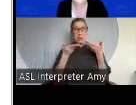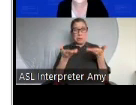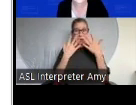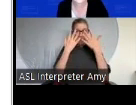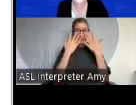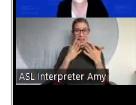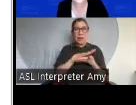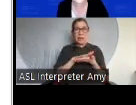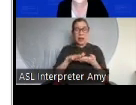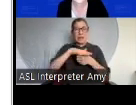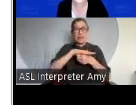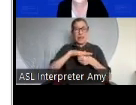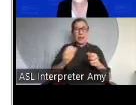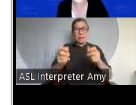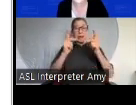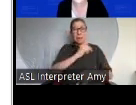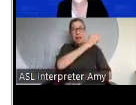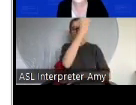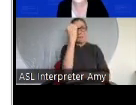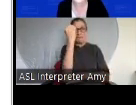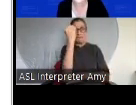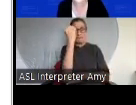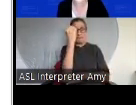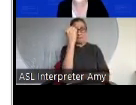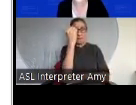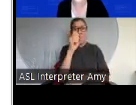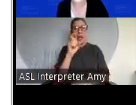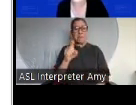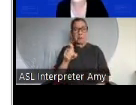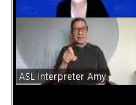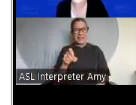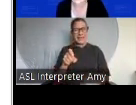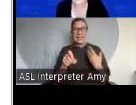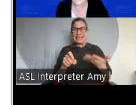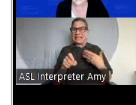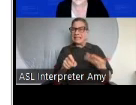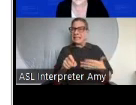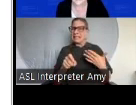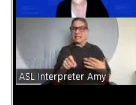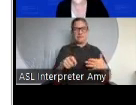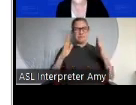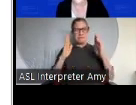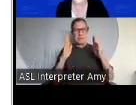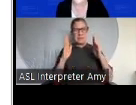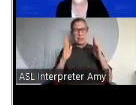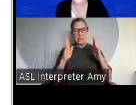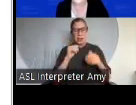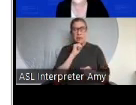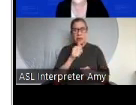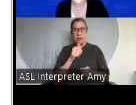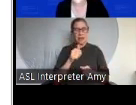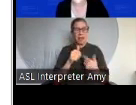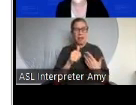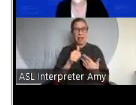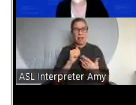neighborhood back. But I just want to voice the need for some kind of concern for not basically making a